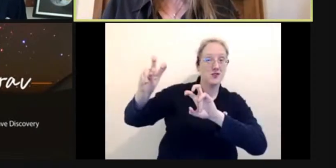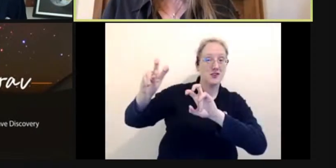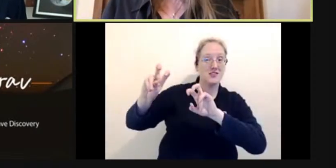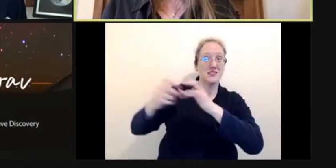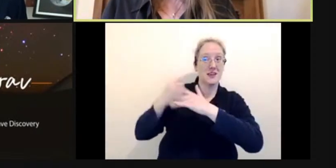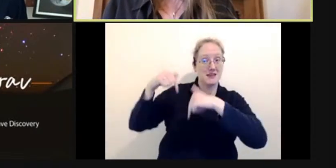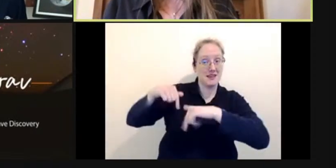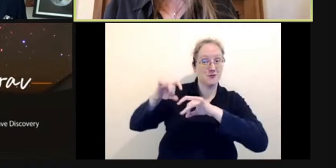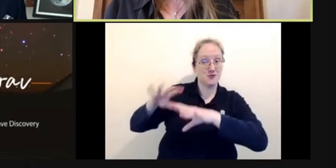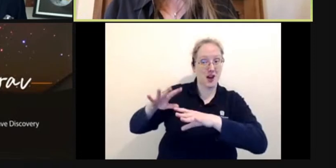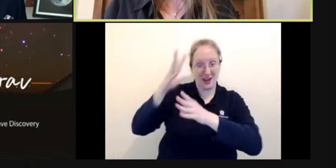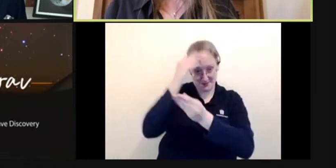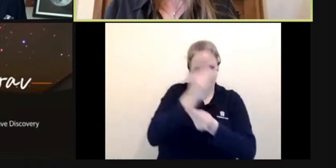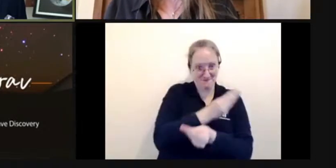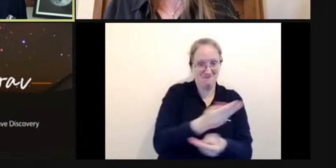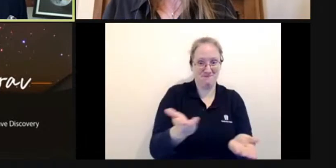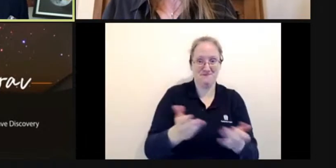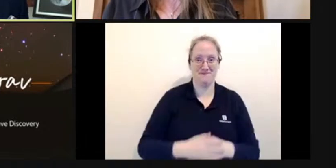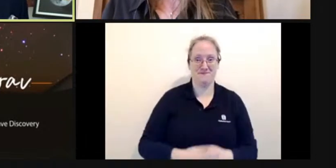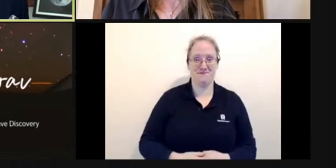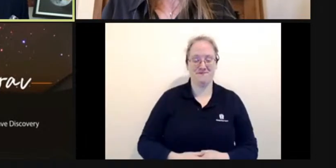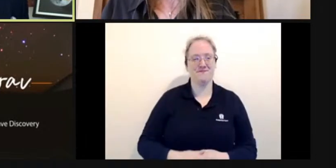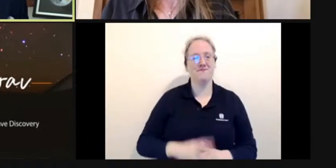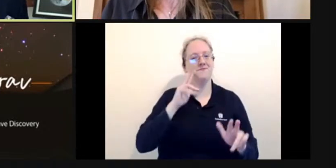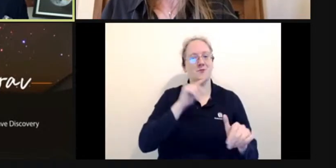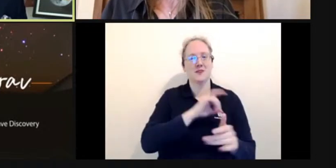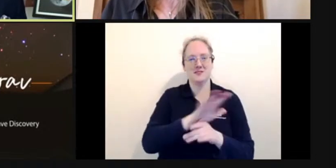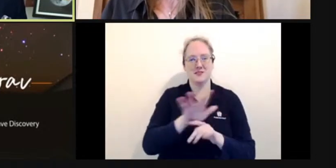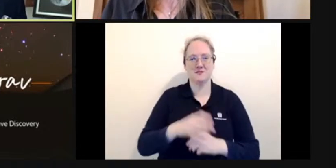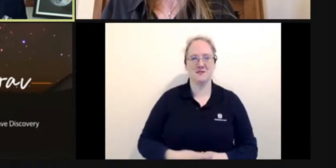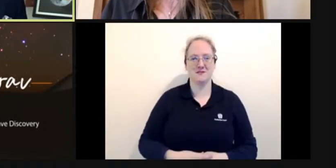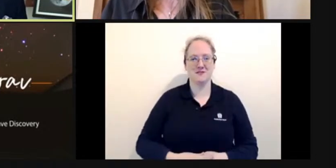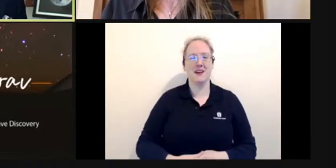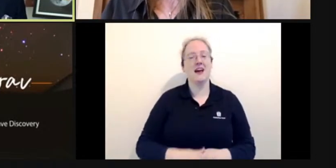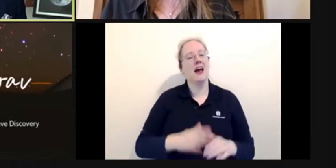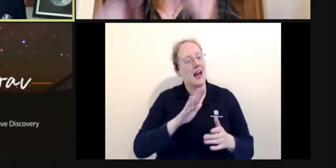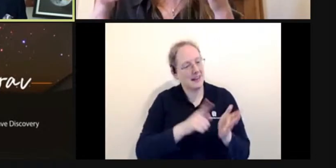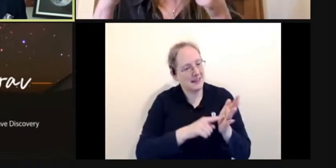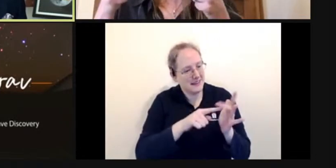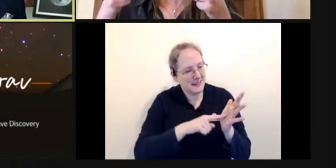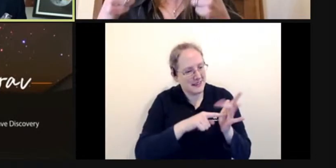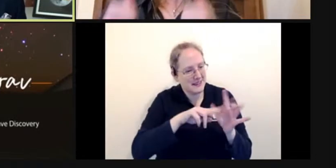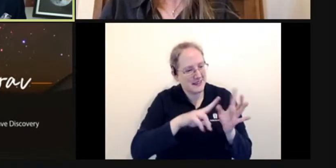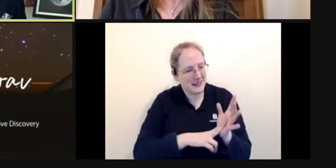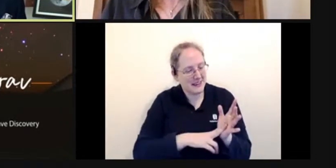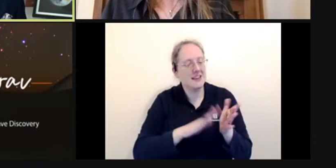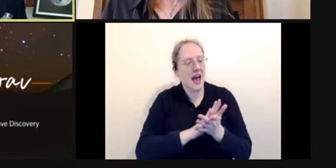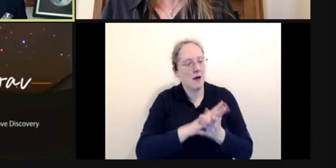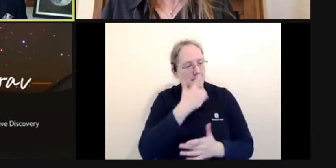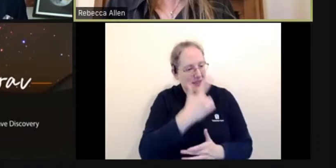guys. So take care. Take care. And again, Lillian, happy 7th birthday. I hope your 8th is out of